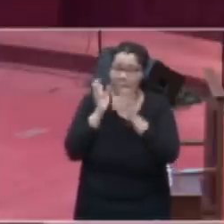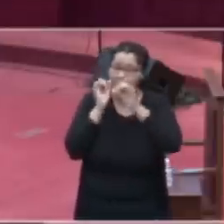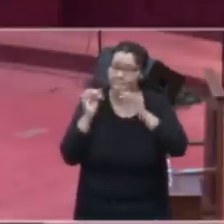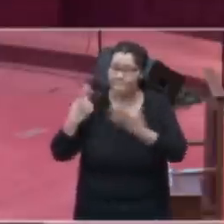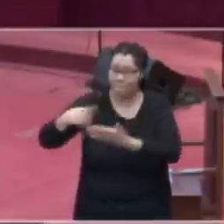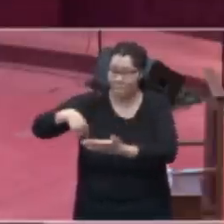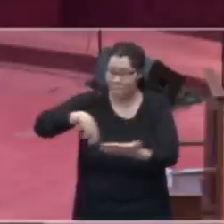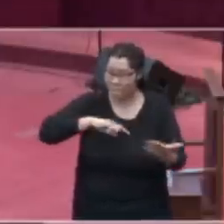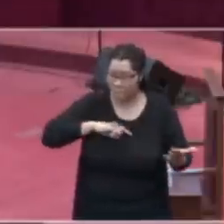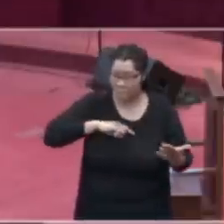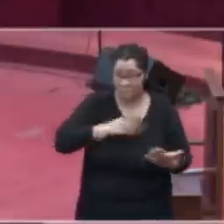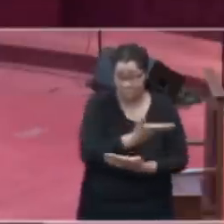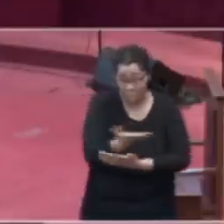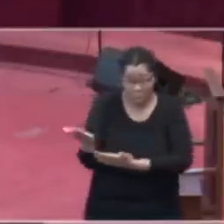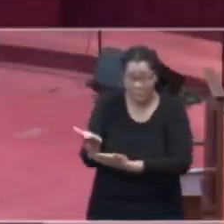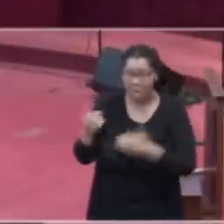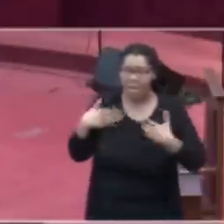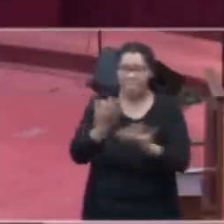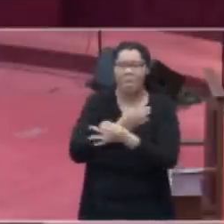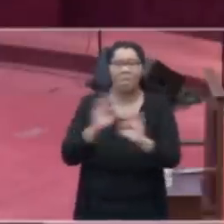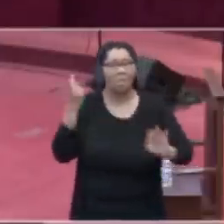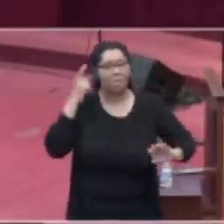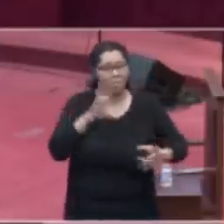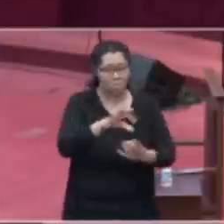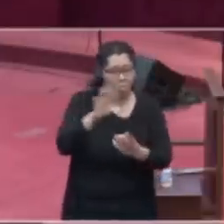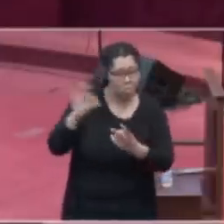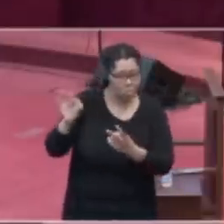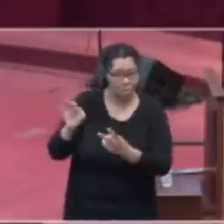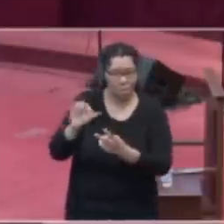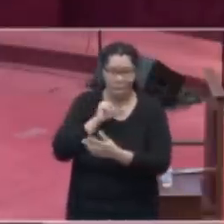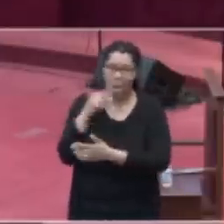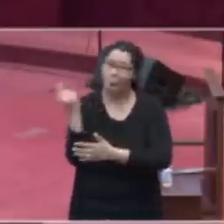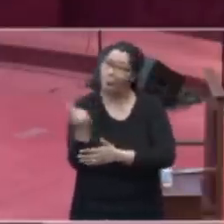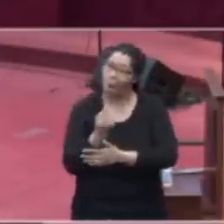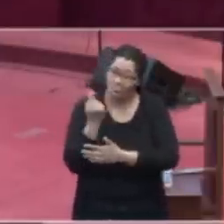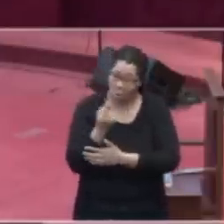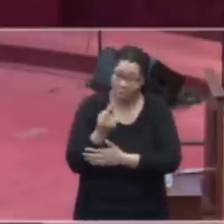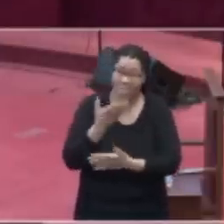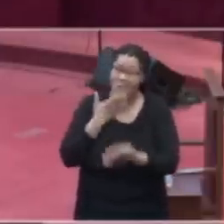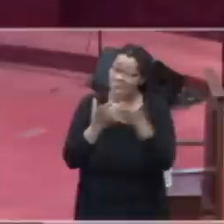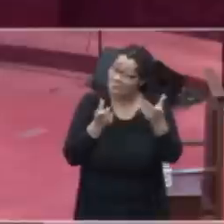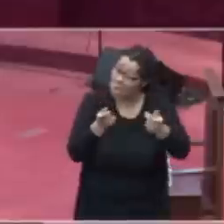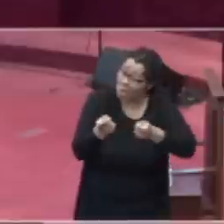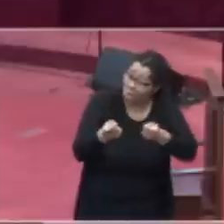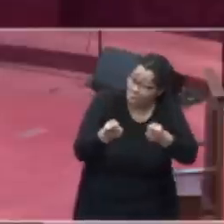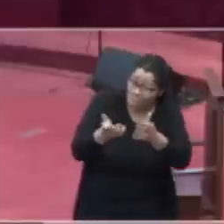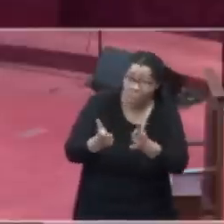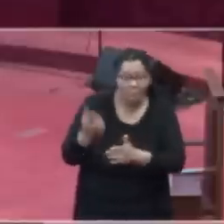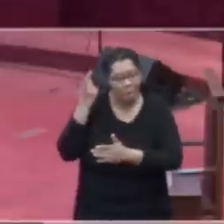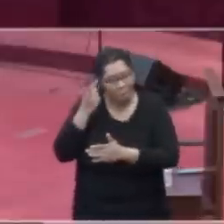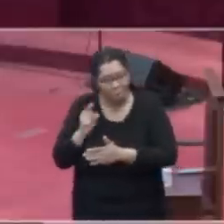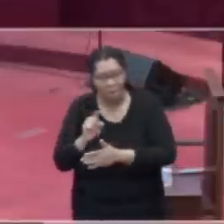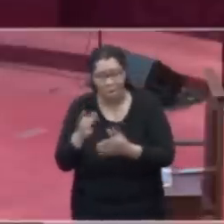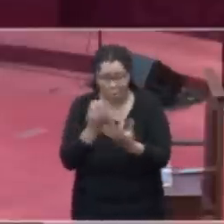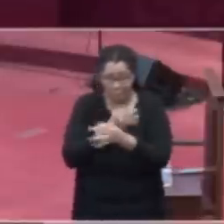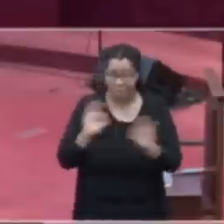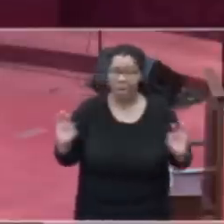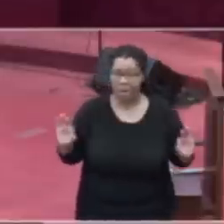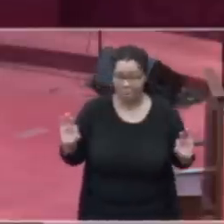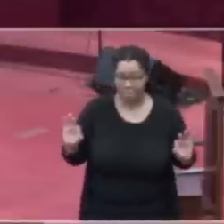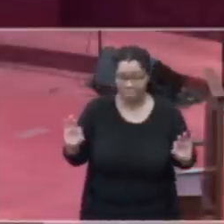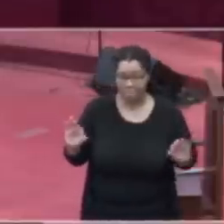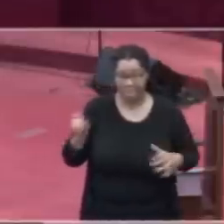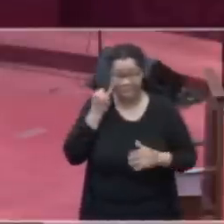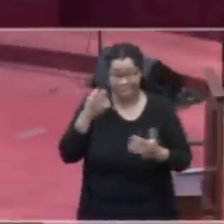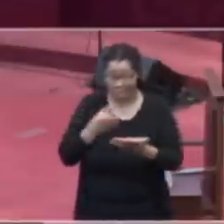you with the freedom of choice, you have not always been a good steward of that freedom? And if you're